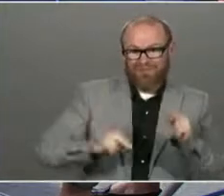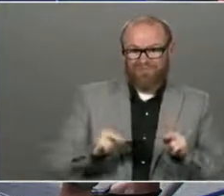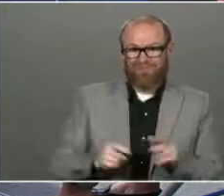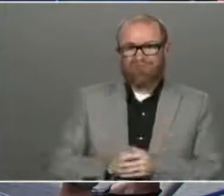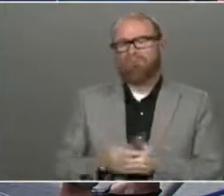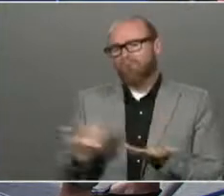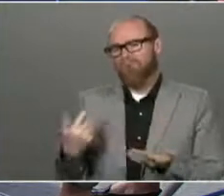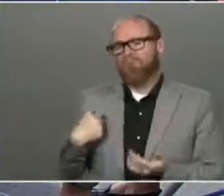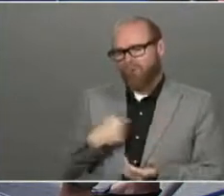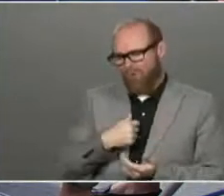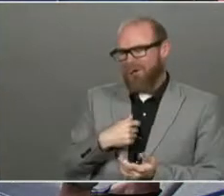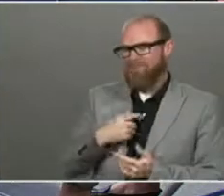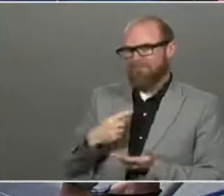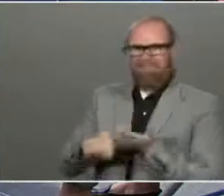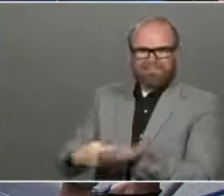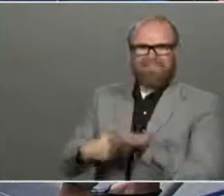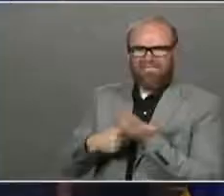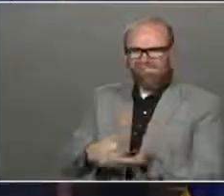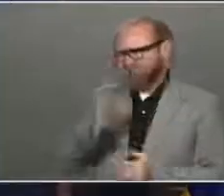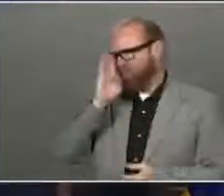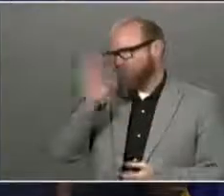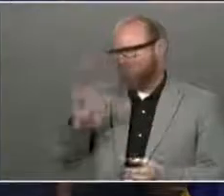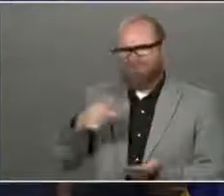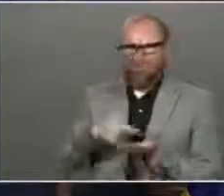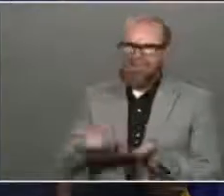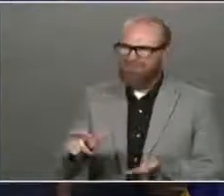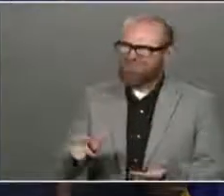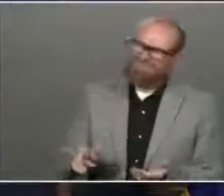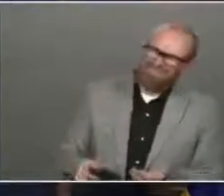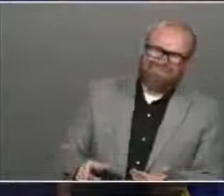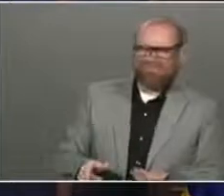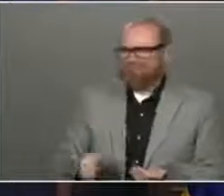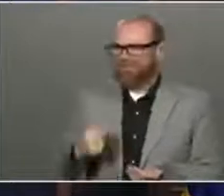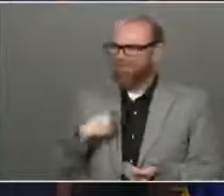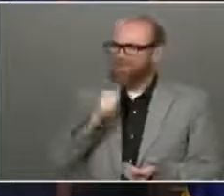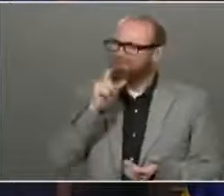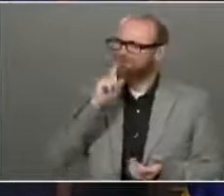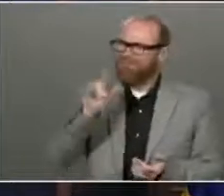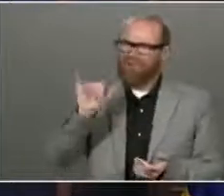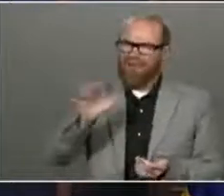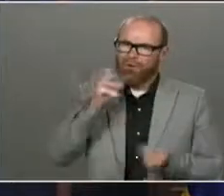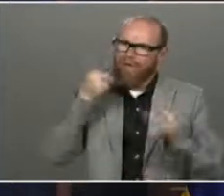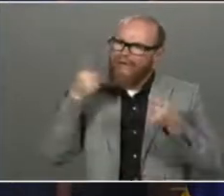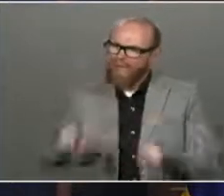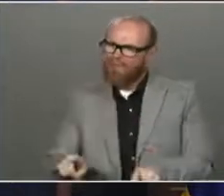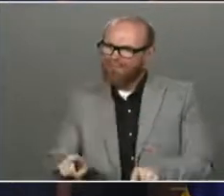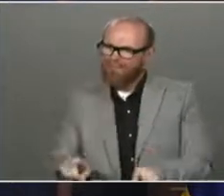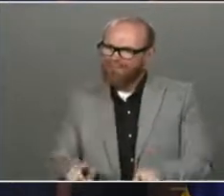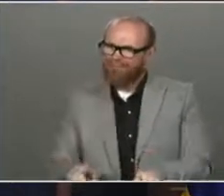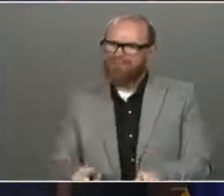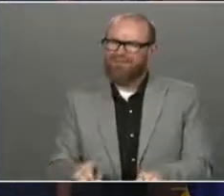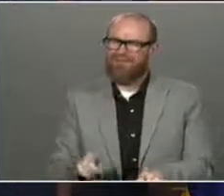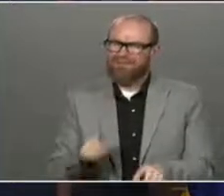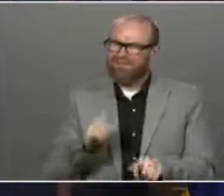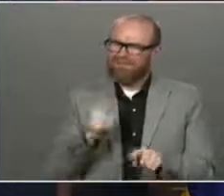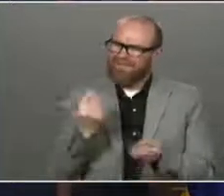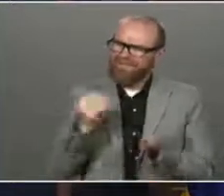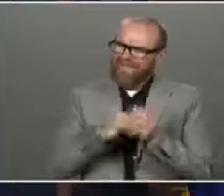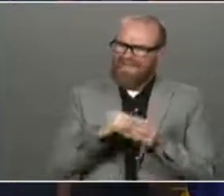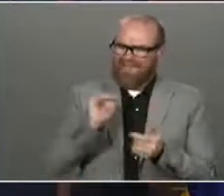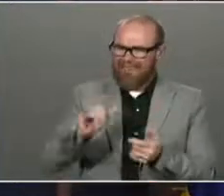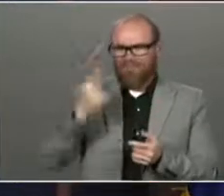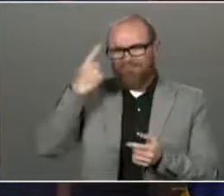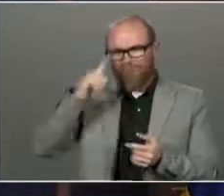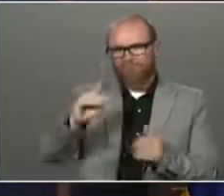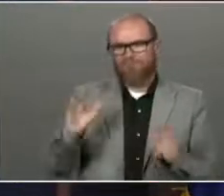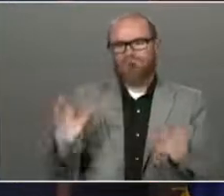discussed direct payments. I don't know that that's going to go anywhere. That's one of the options that we've talked about, again, but to a very small